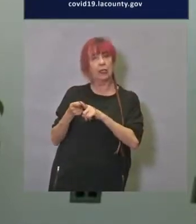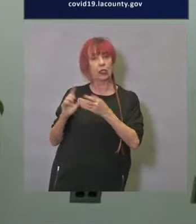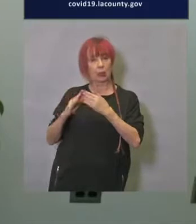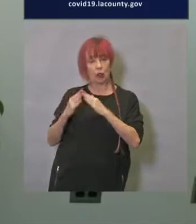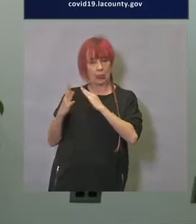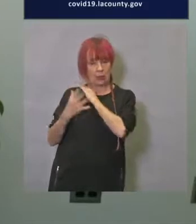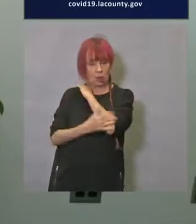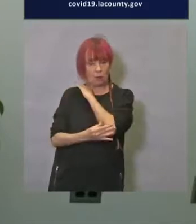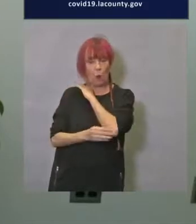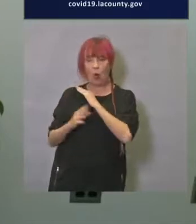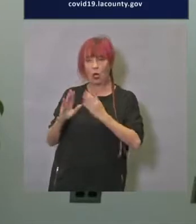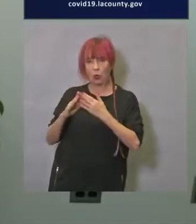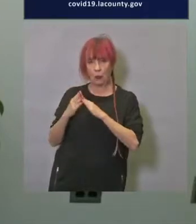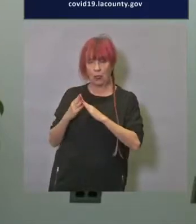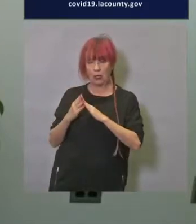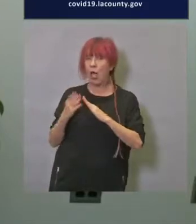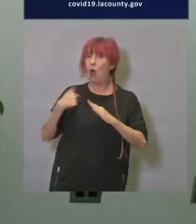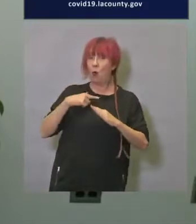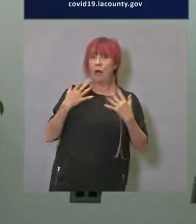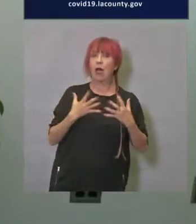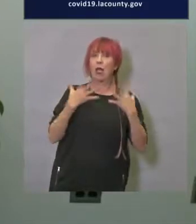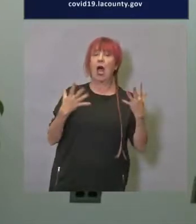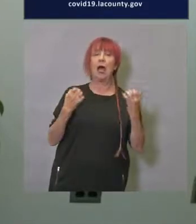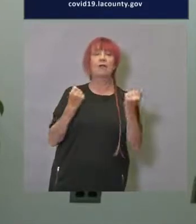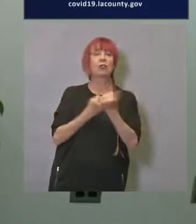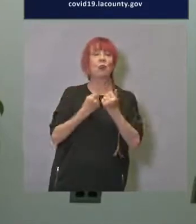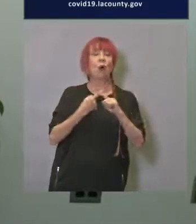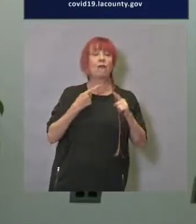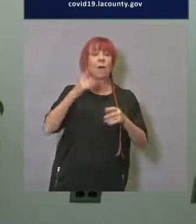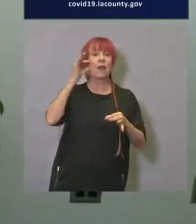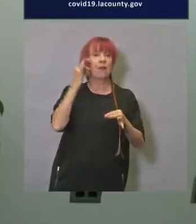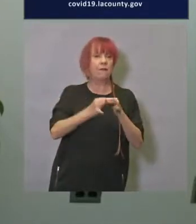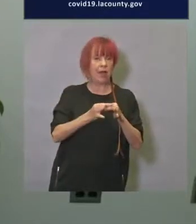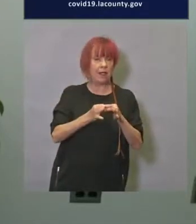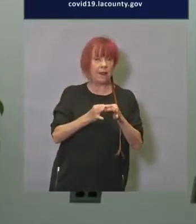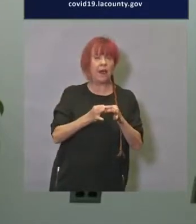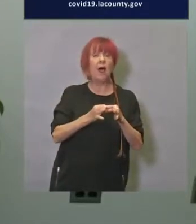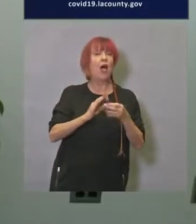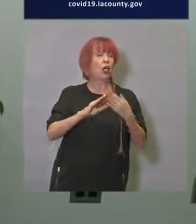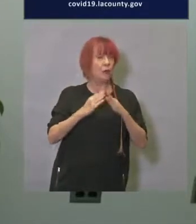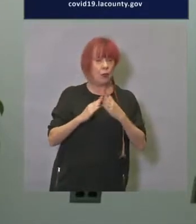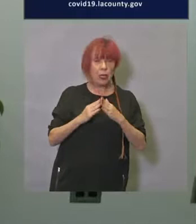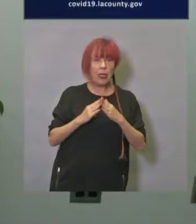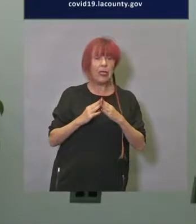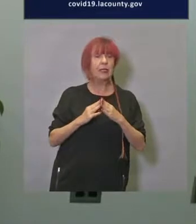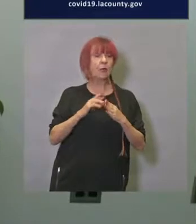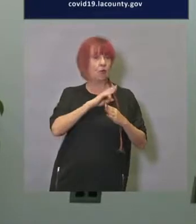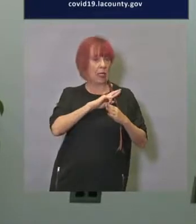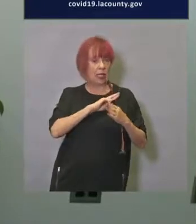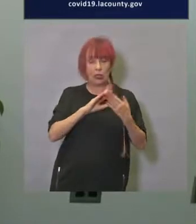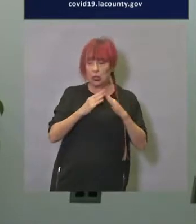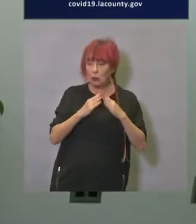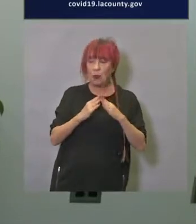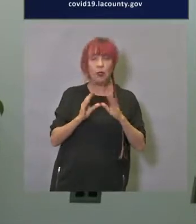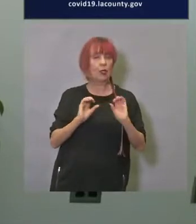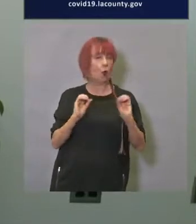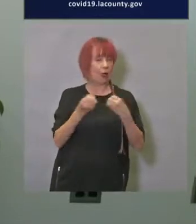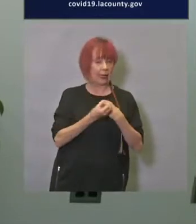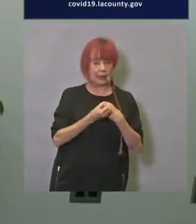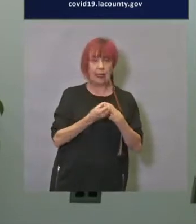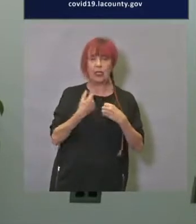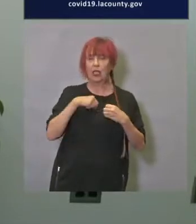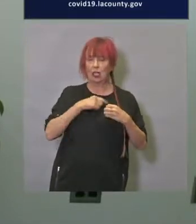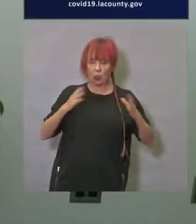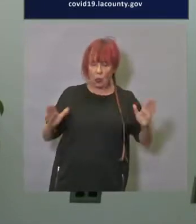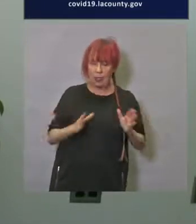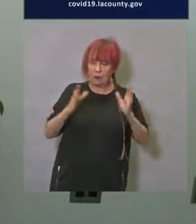had a lot of support from our faith community. We've had a lot of support from community-based organizations. We've had organizing efforts around